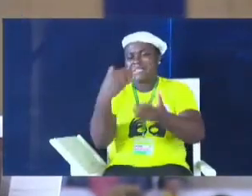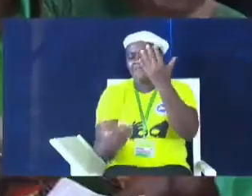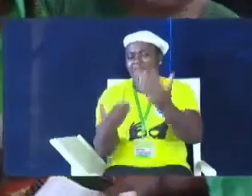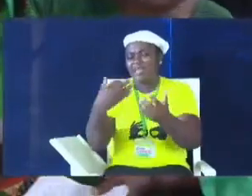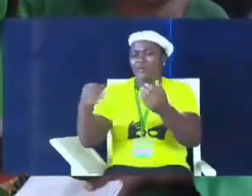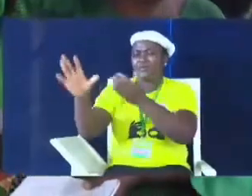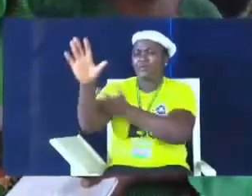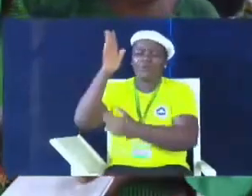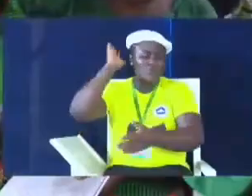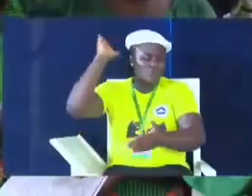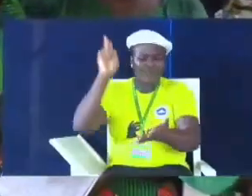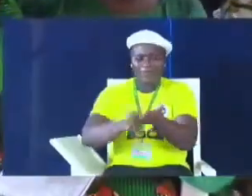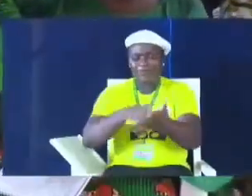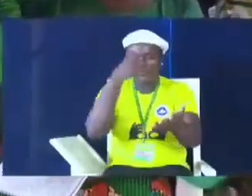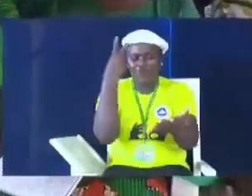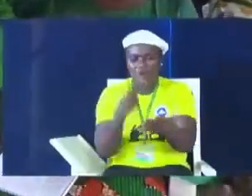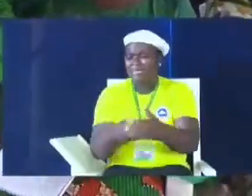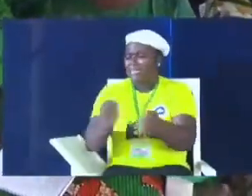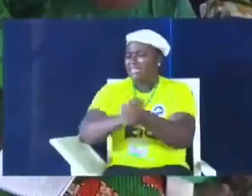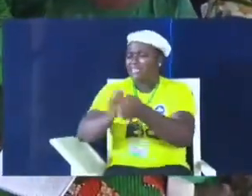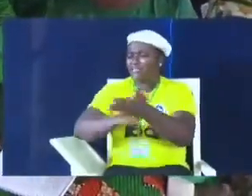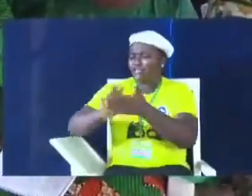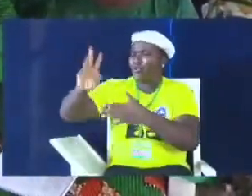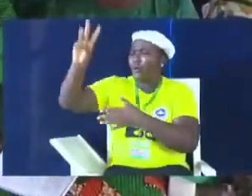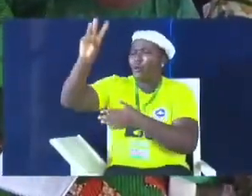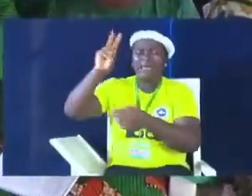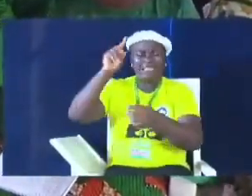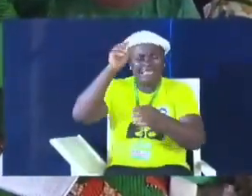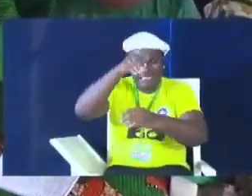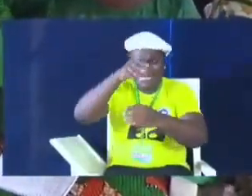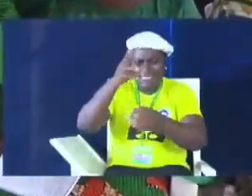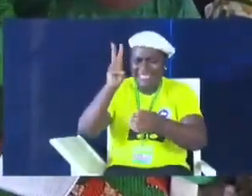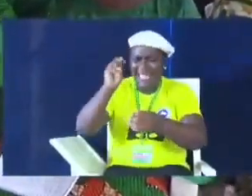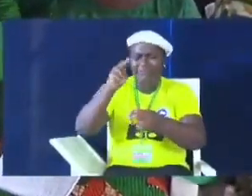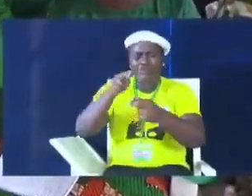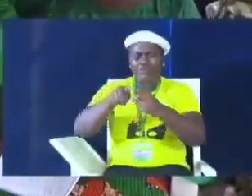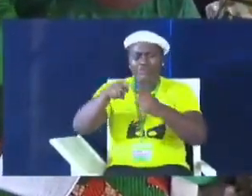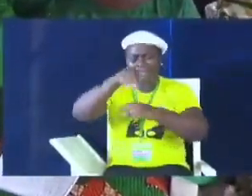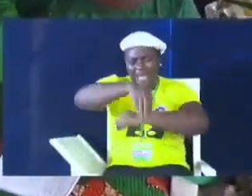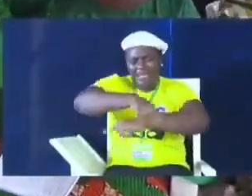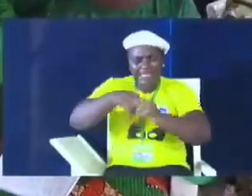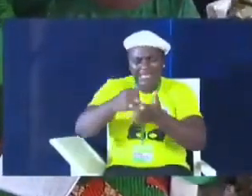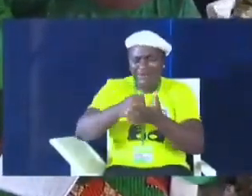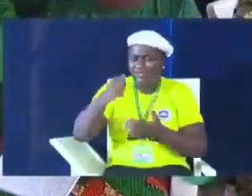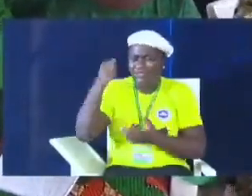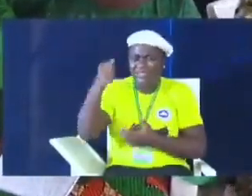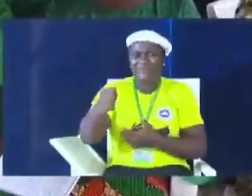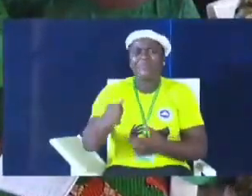God will fall and it will roast them all tonight.